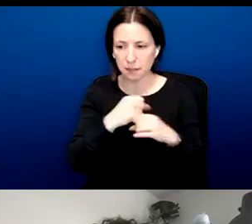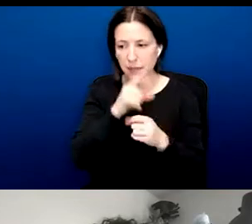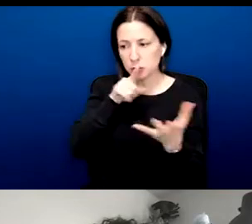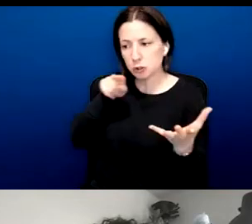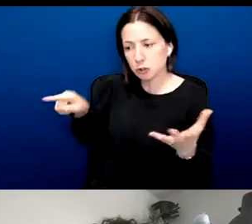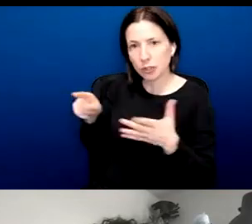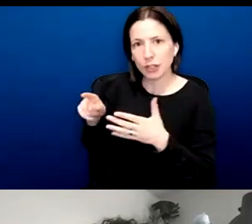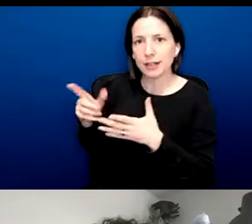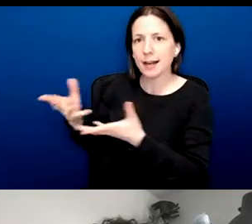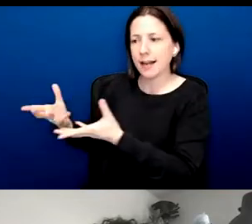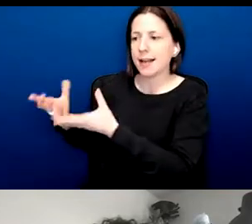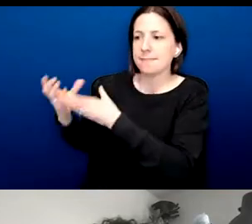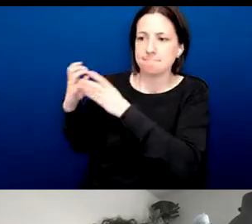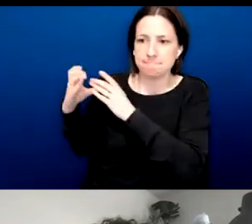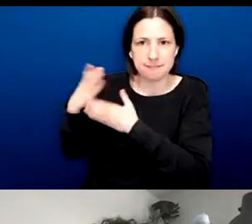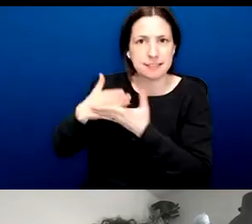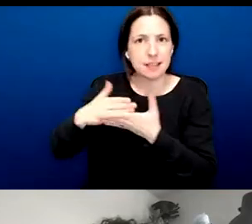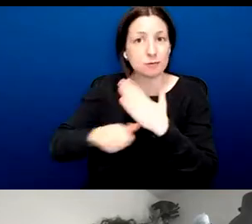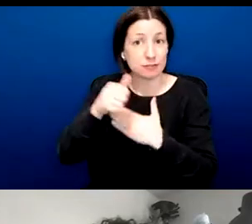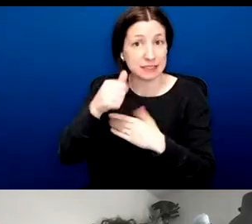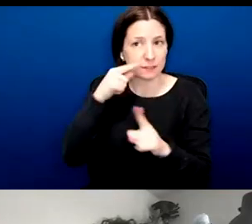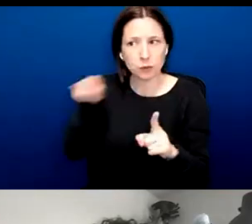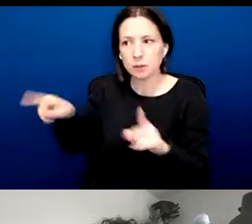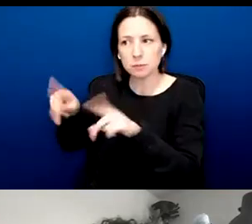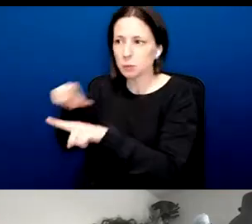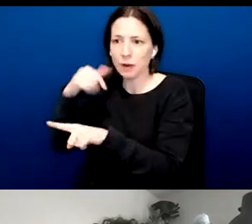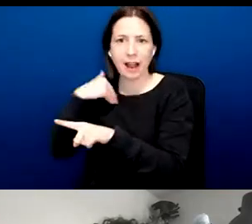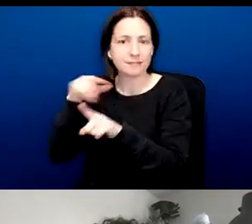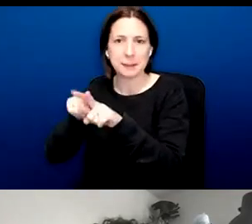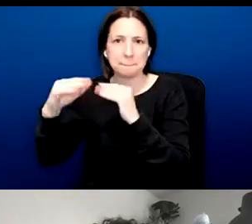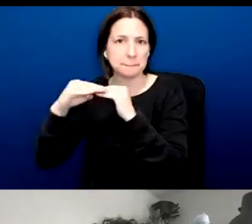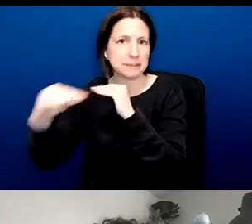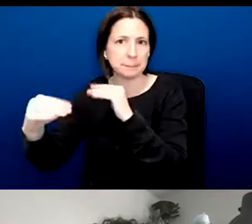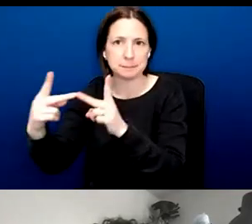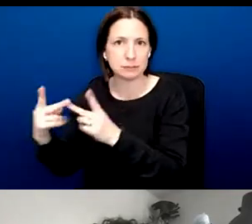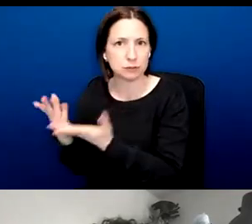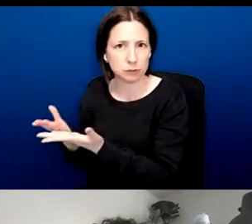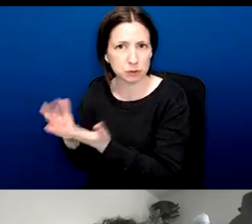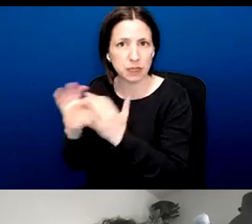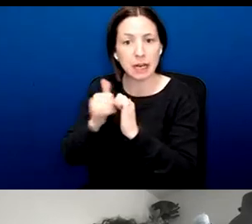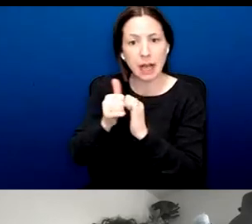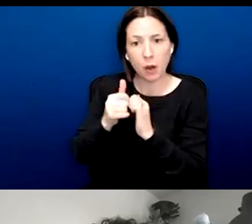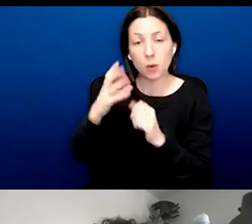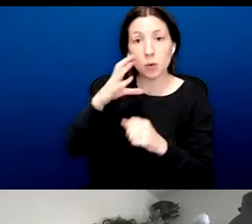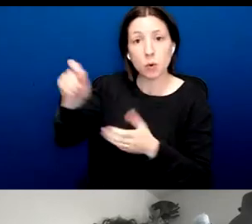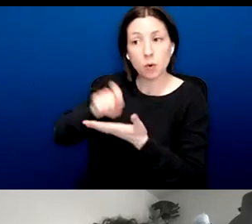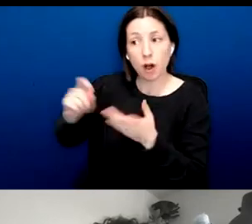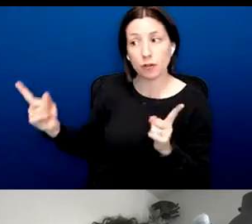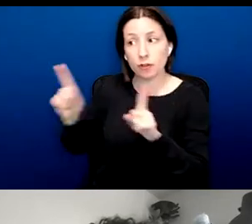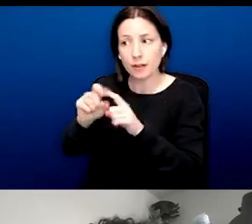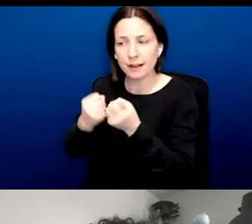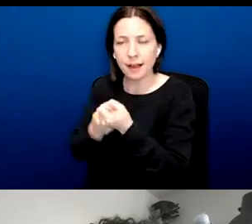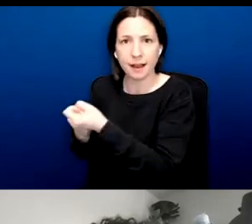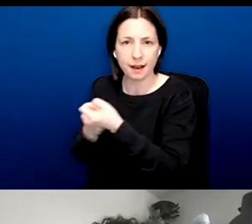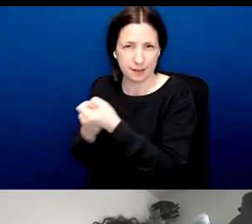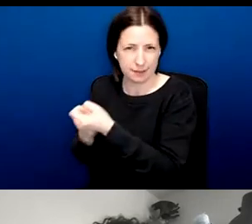risk of someone who doesn't have the same space? And how can the process of co-authoring help with that? And again, that's something I want to think more